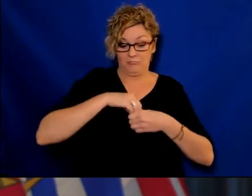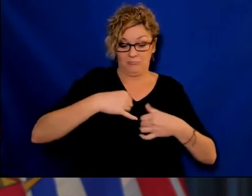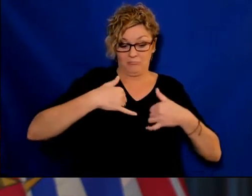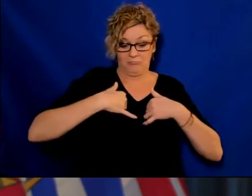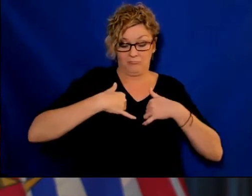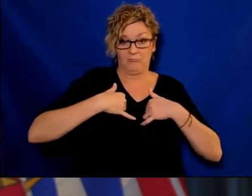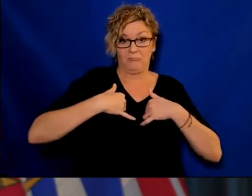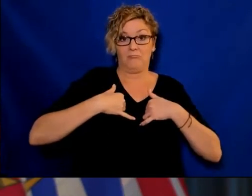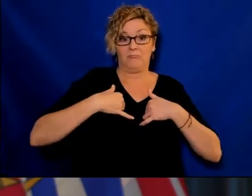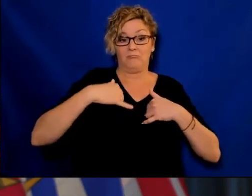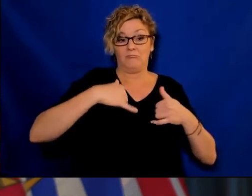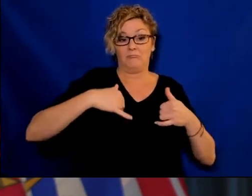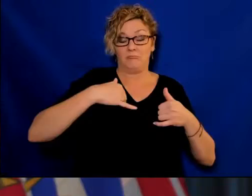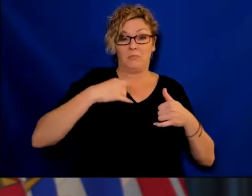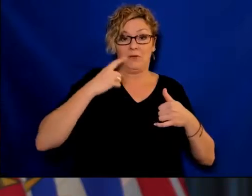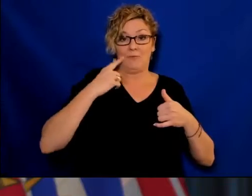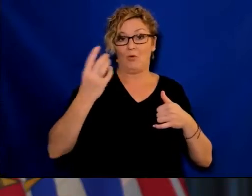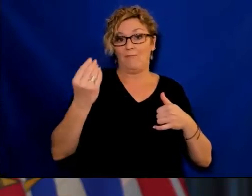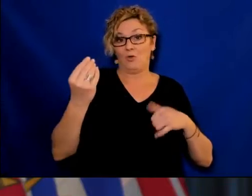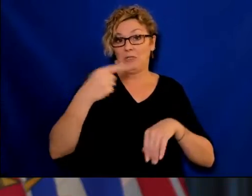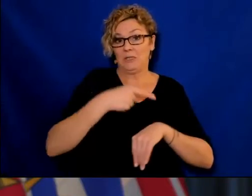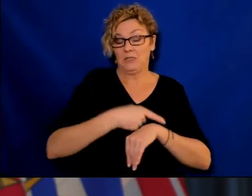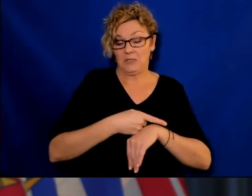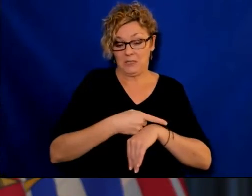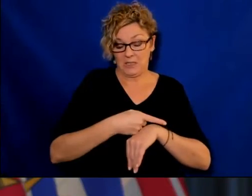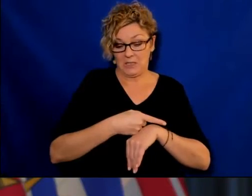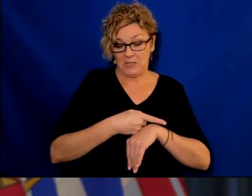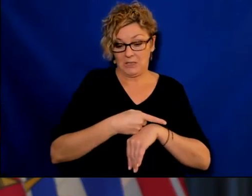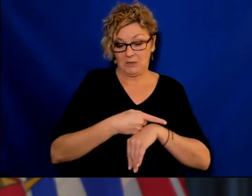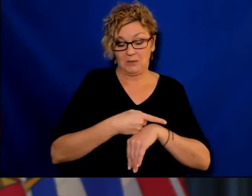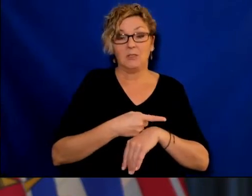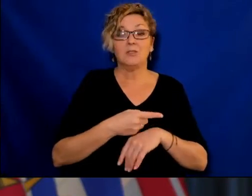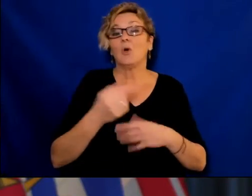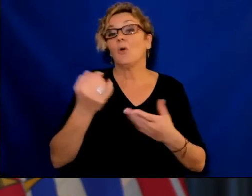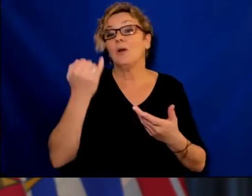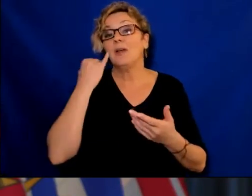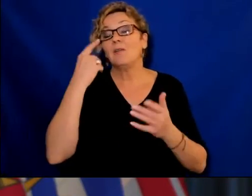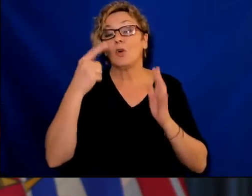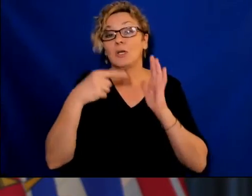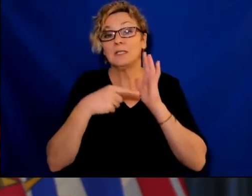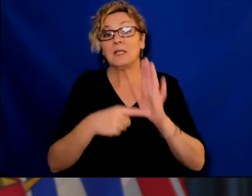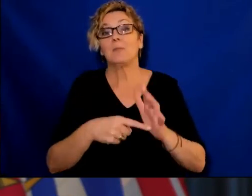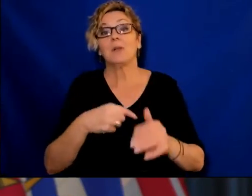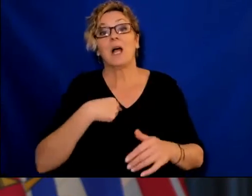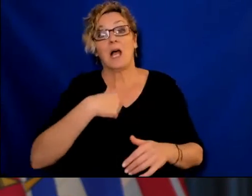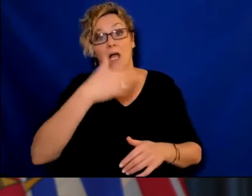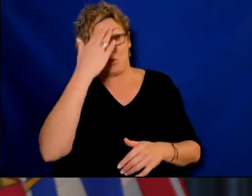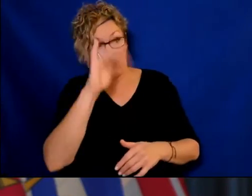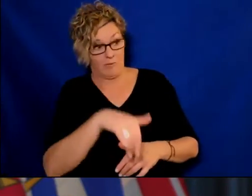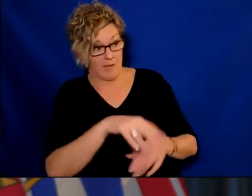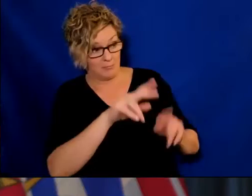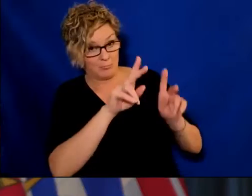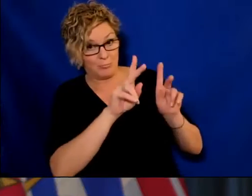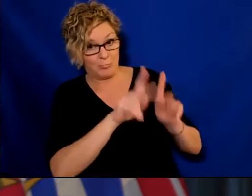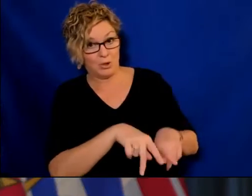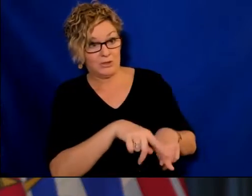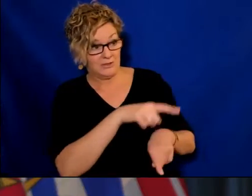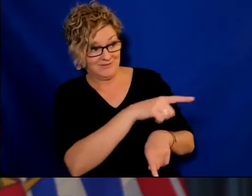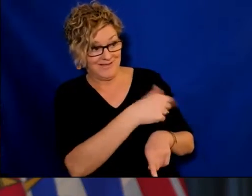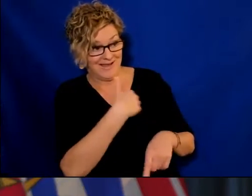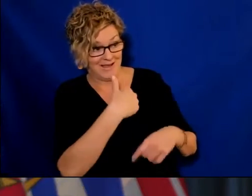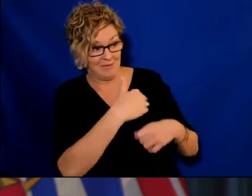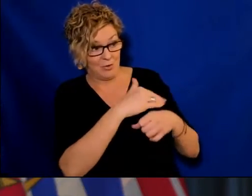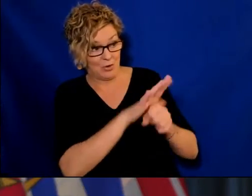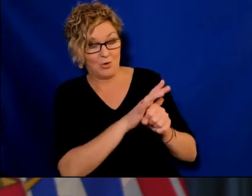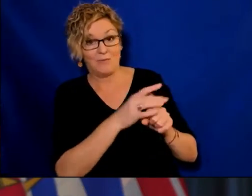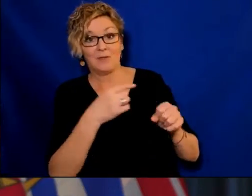close contact with them yesterday, then I would have to self-isolate for 14 days. And if I developed any symptoms and I